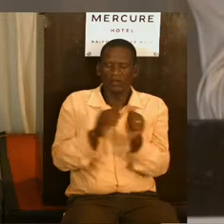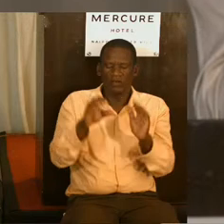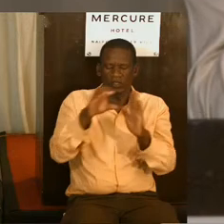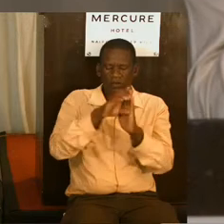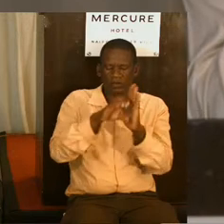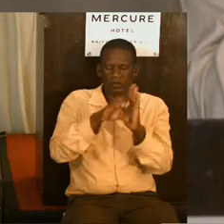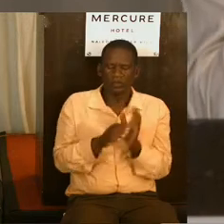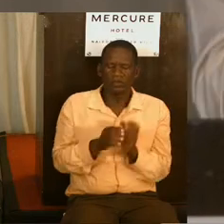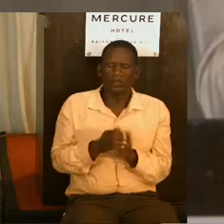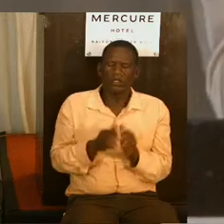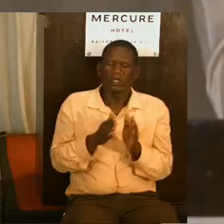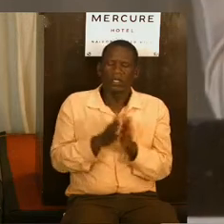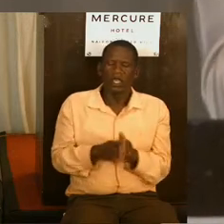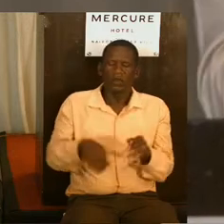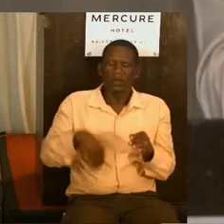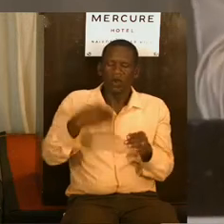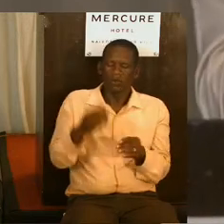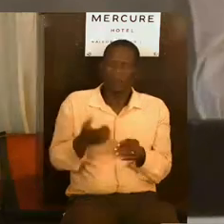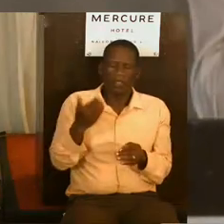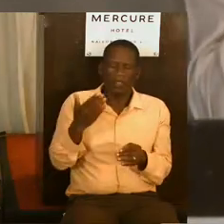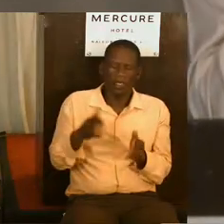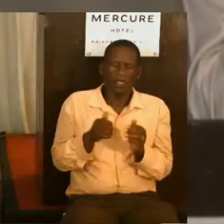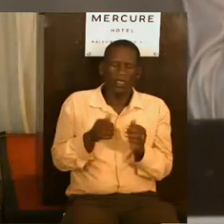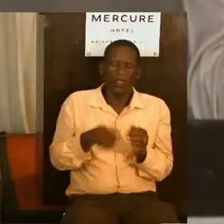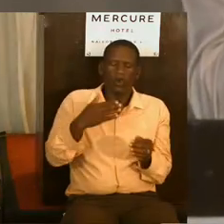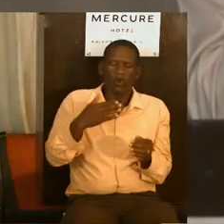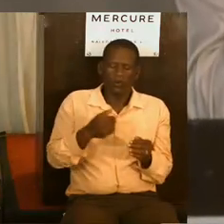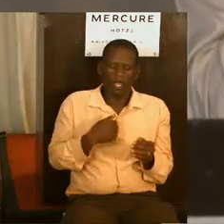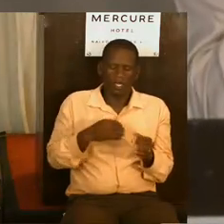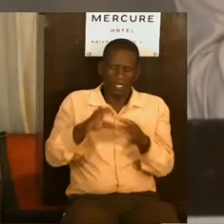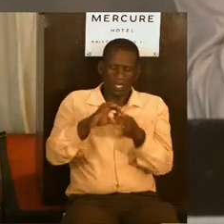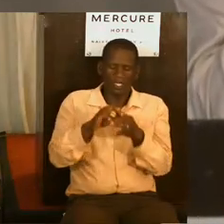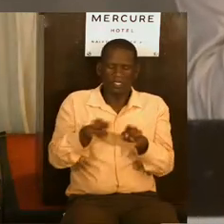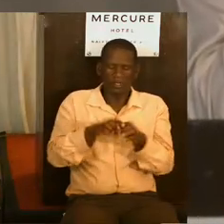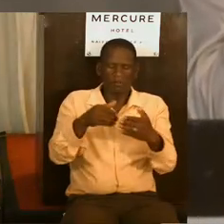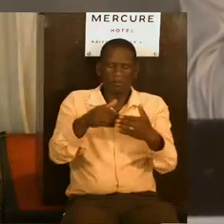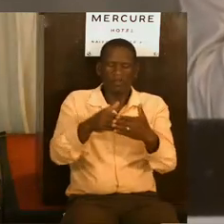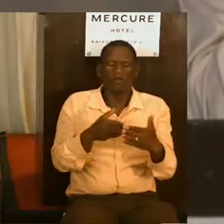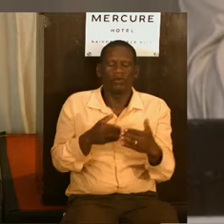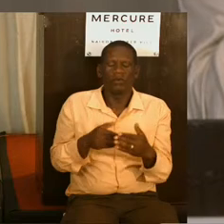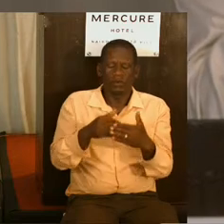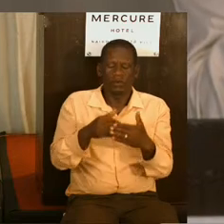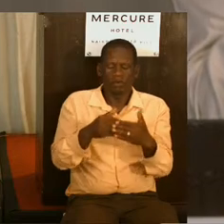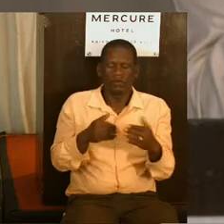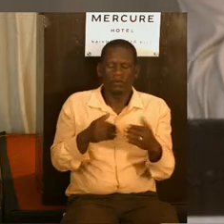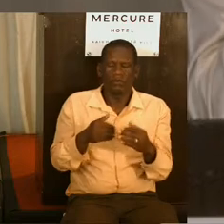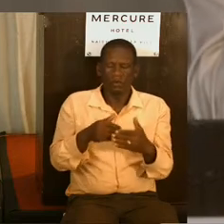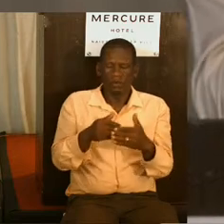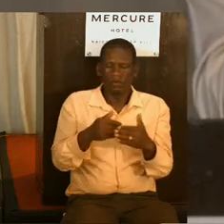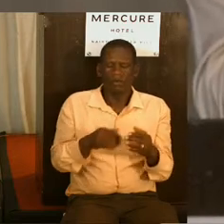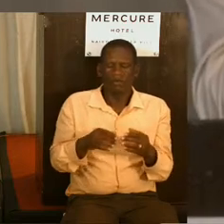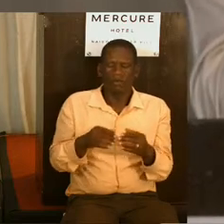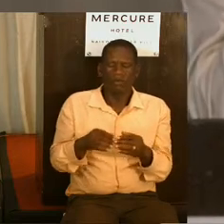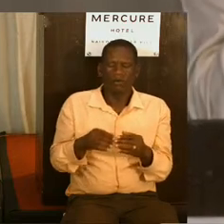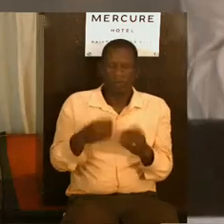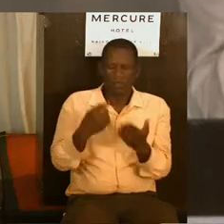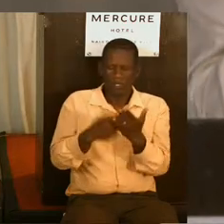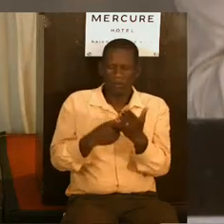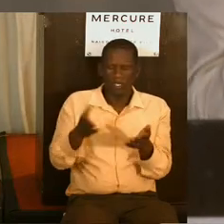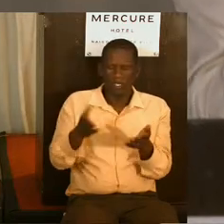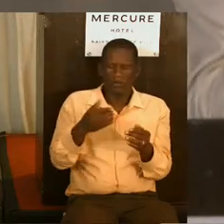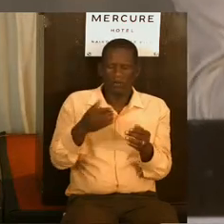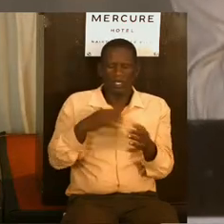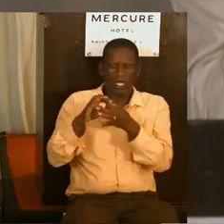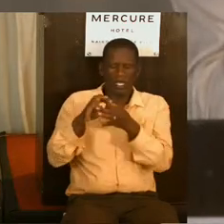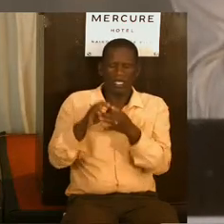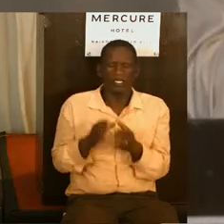Constitution and it has always been there we've we've always had our culture even before before even the colonial we had our